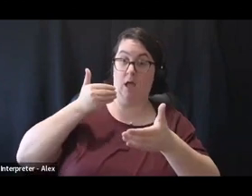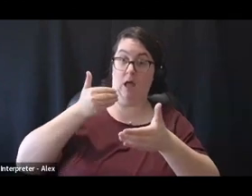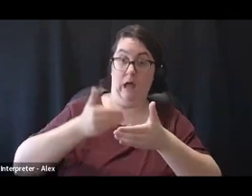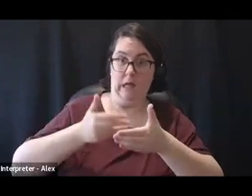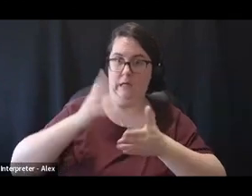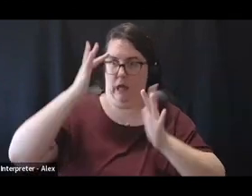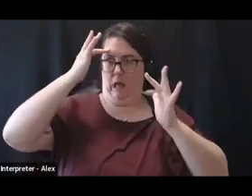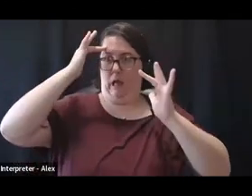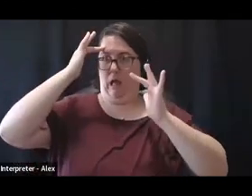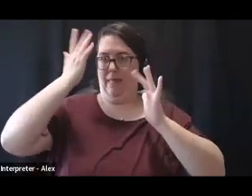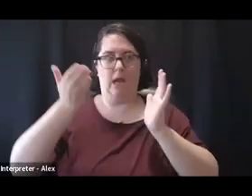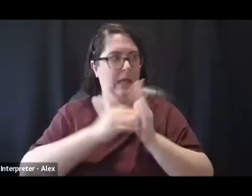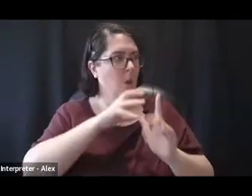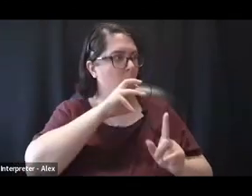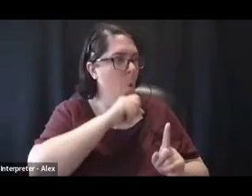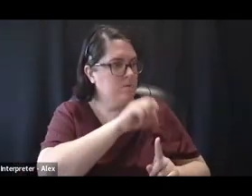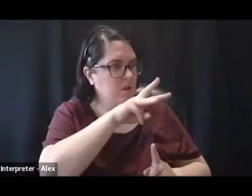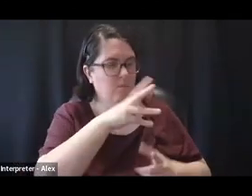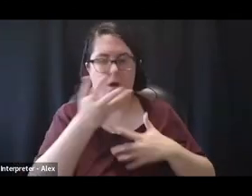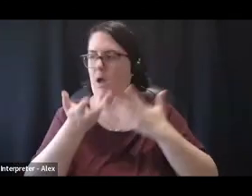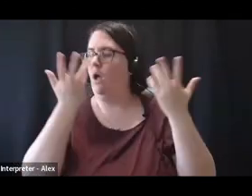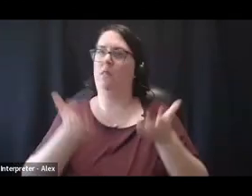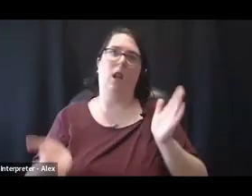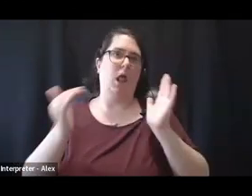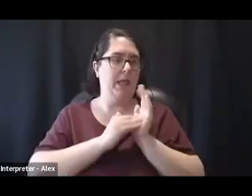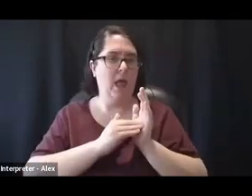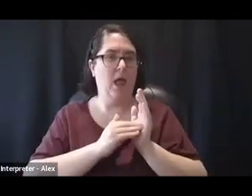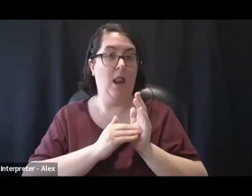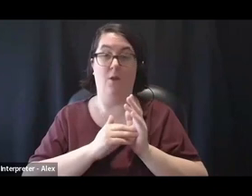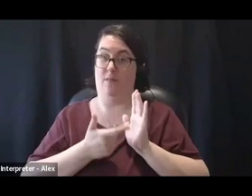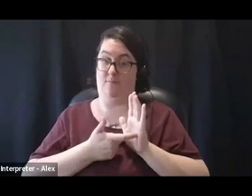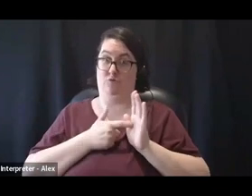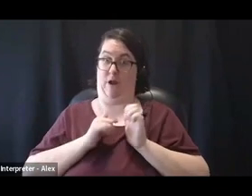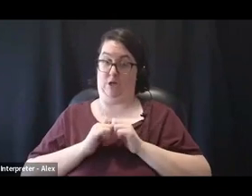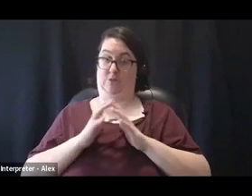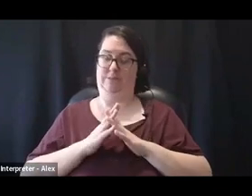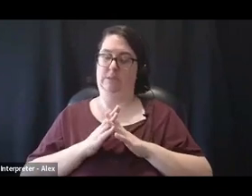have to rebuild again. And like developing from the ground up is not